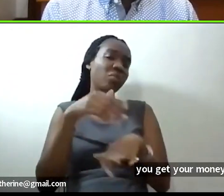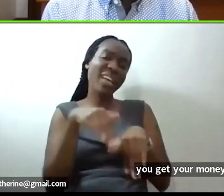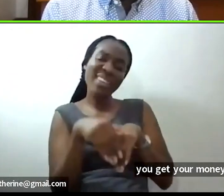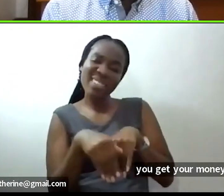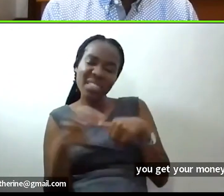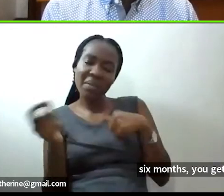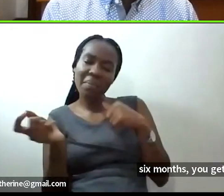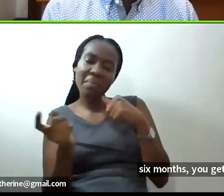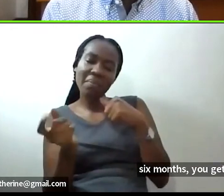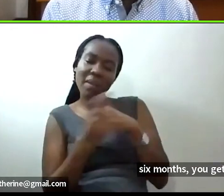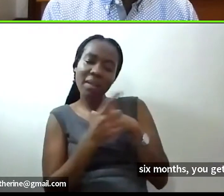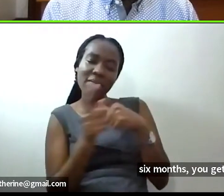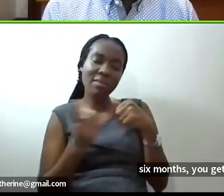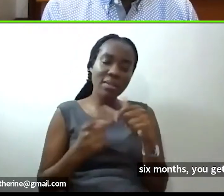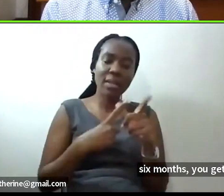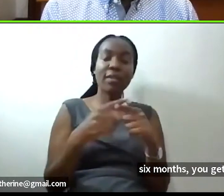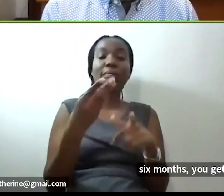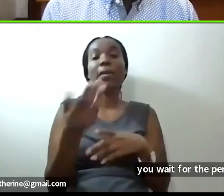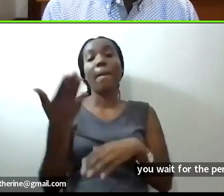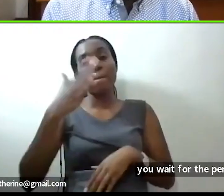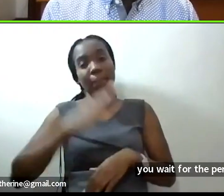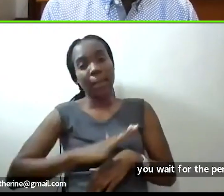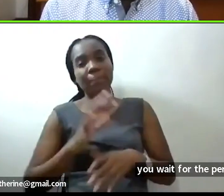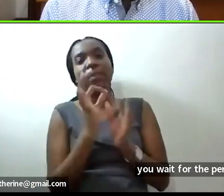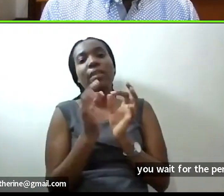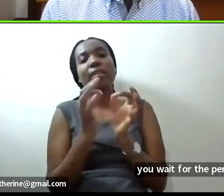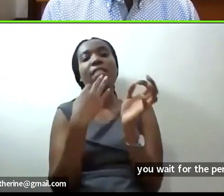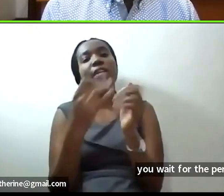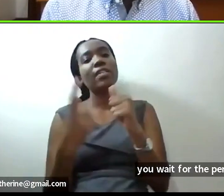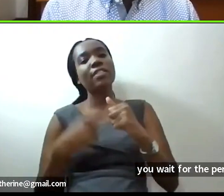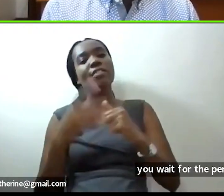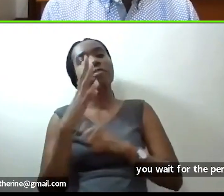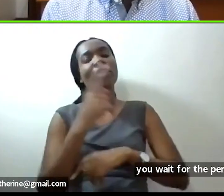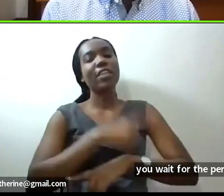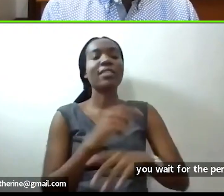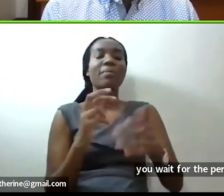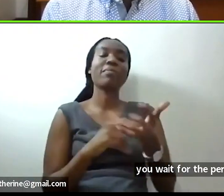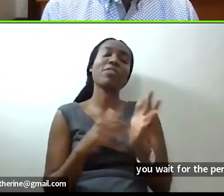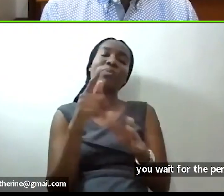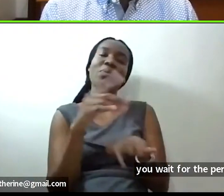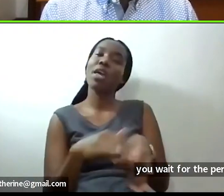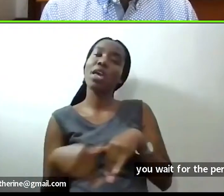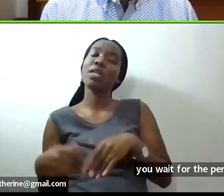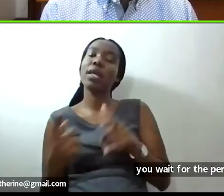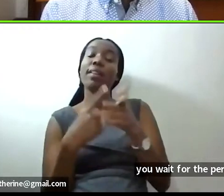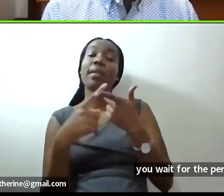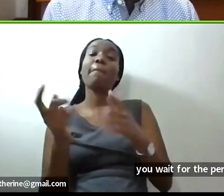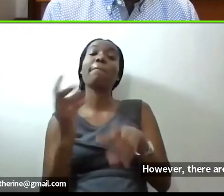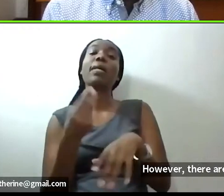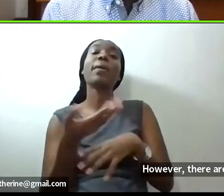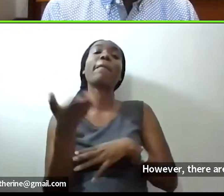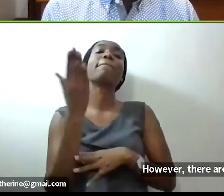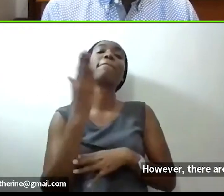wait for the period, then you get your money back. However, there are times you may need your money back. Something